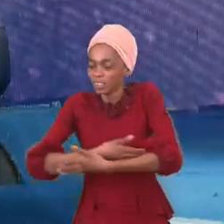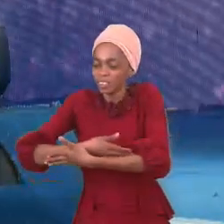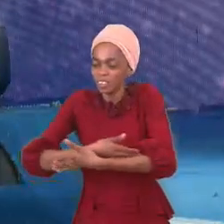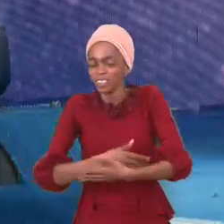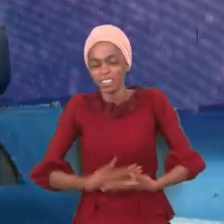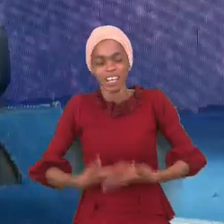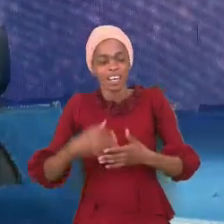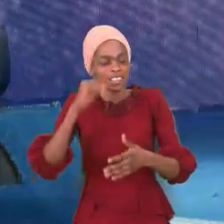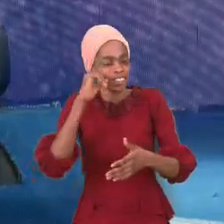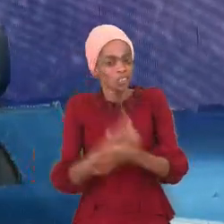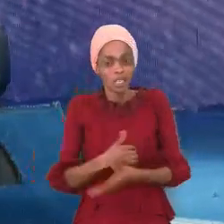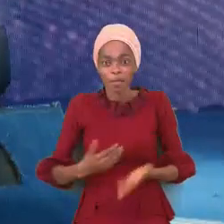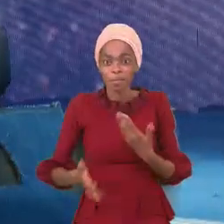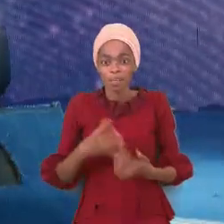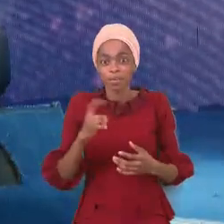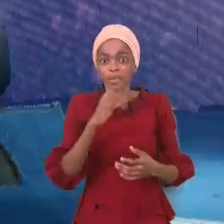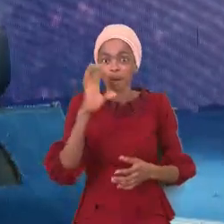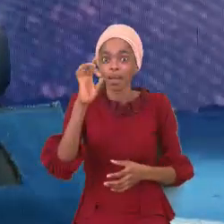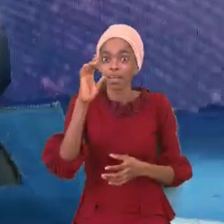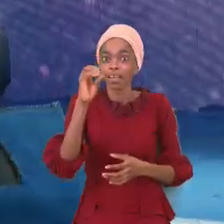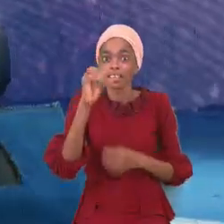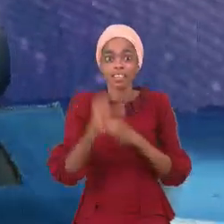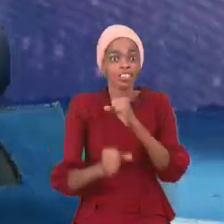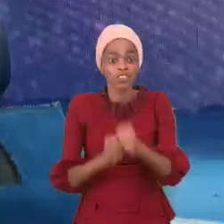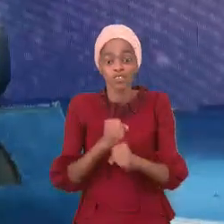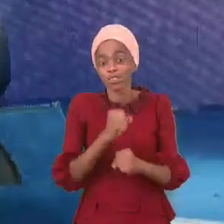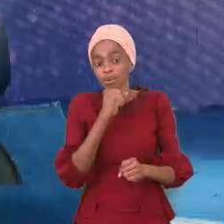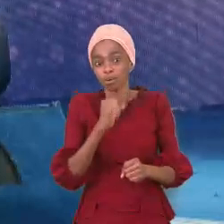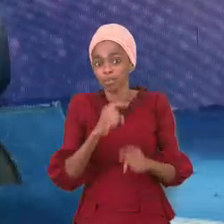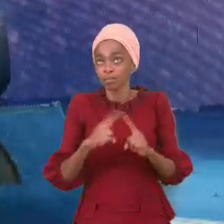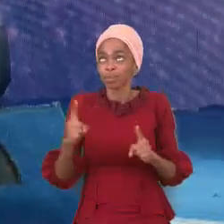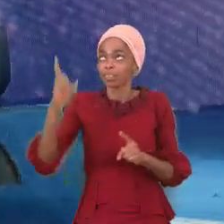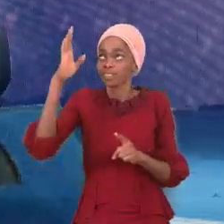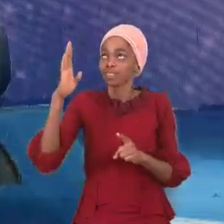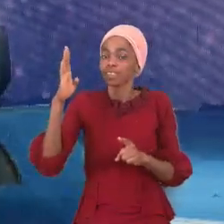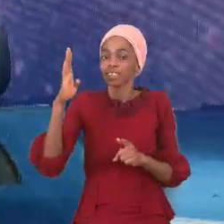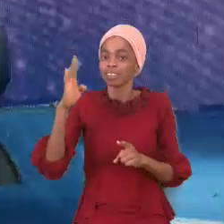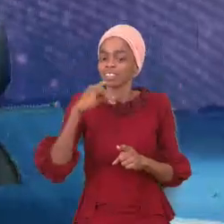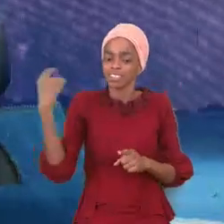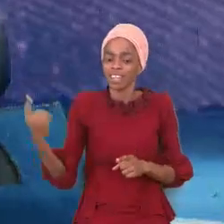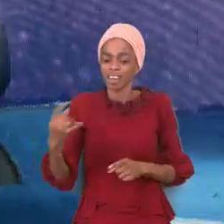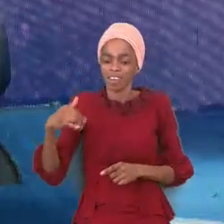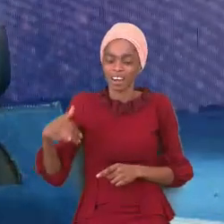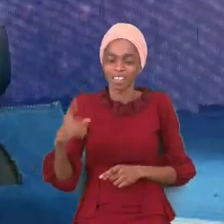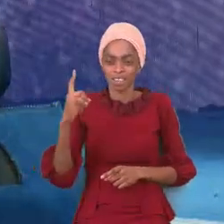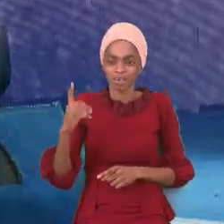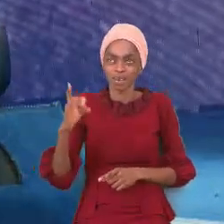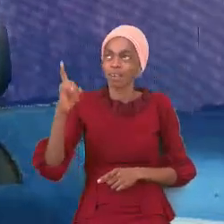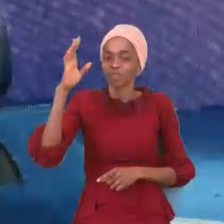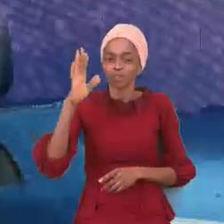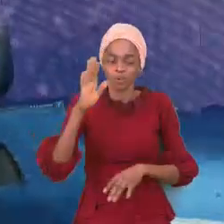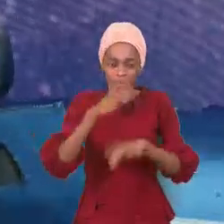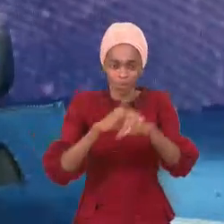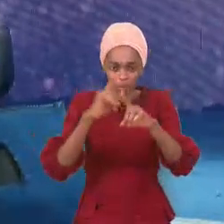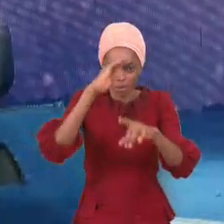Maybe you are 80 years of age, all the same, God is the everlasting one. He'll call you son.